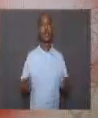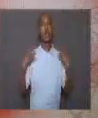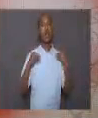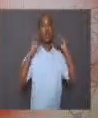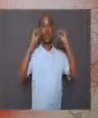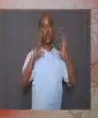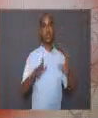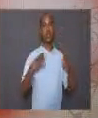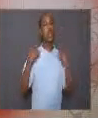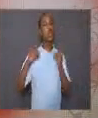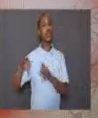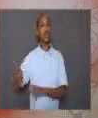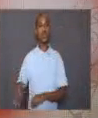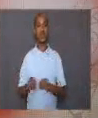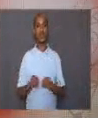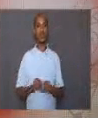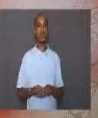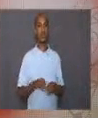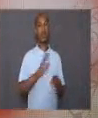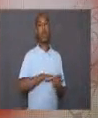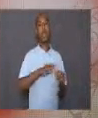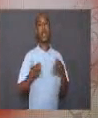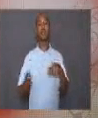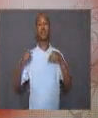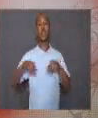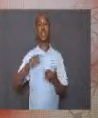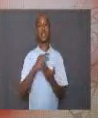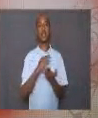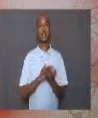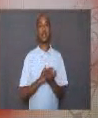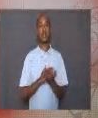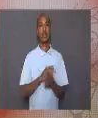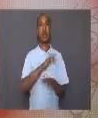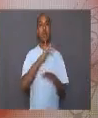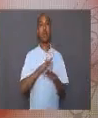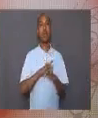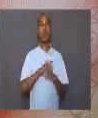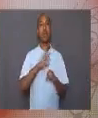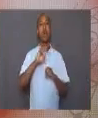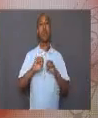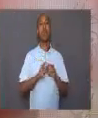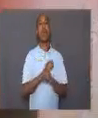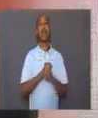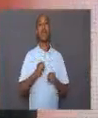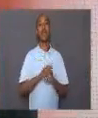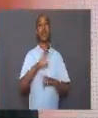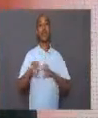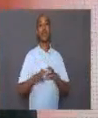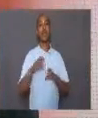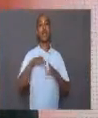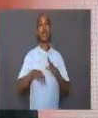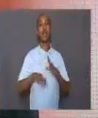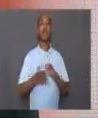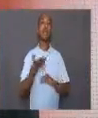Hello, teacher. Hello, students. Welcome to today's lesson on organic chemistry. In